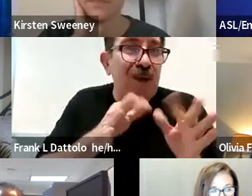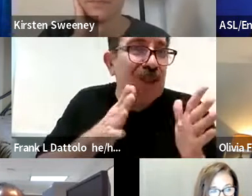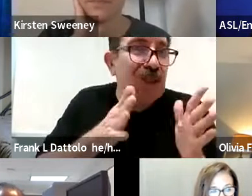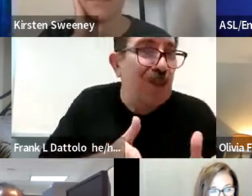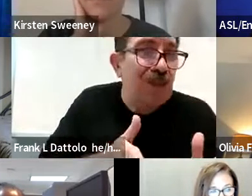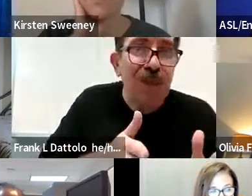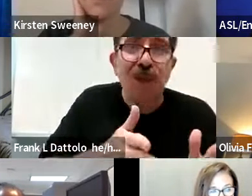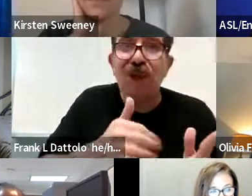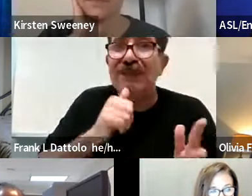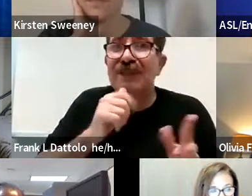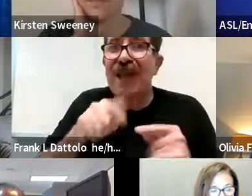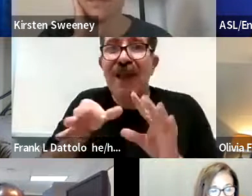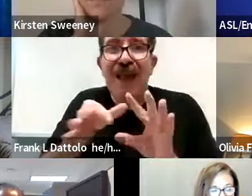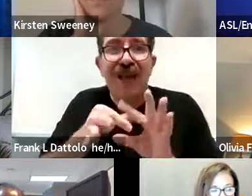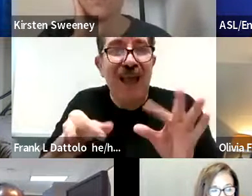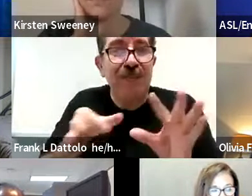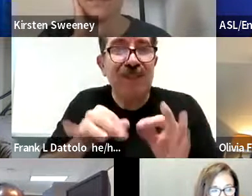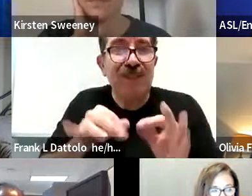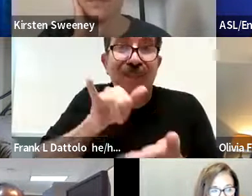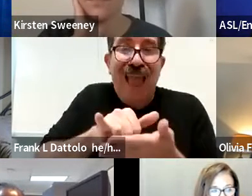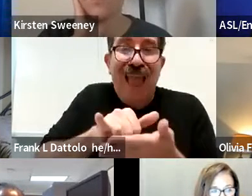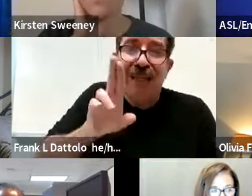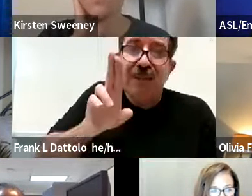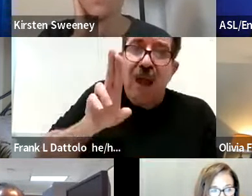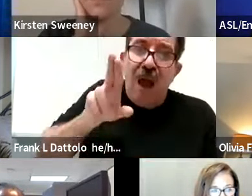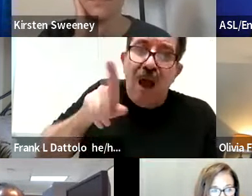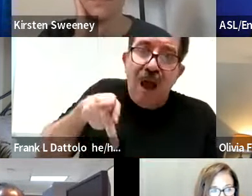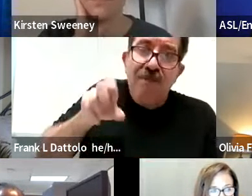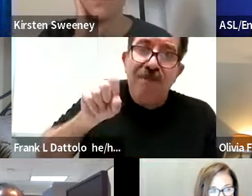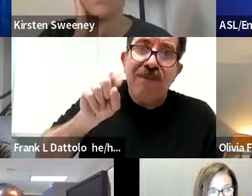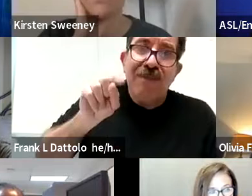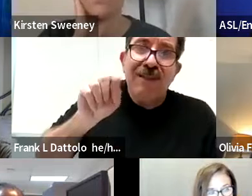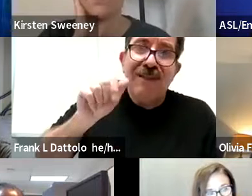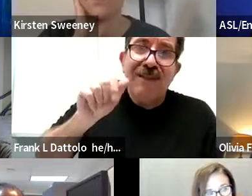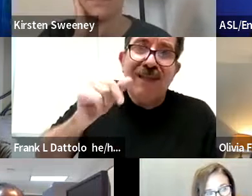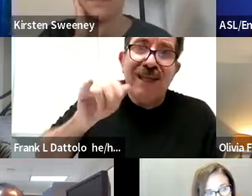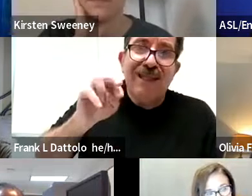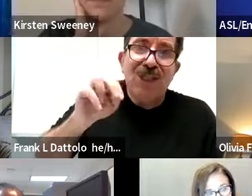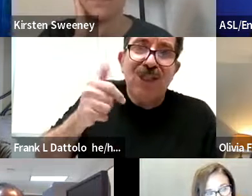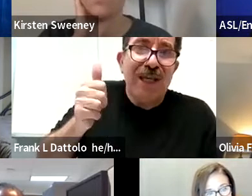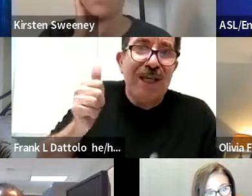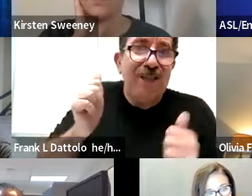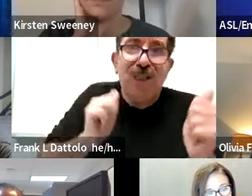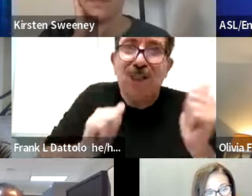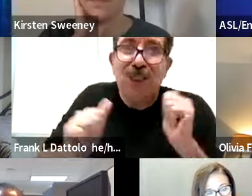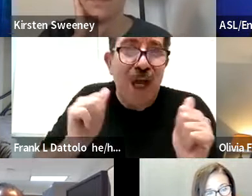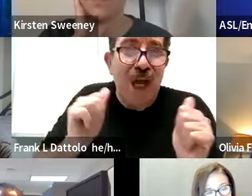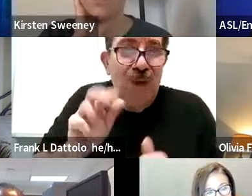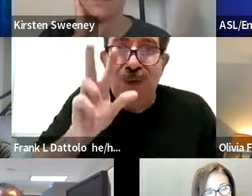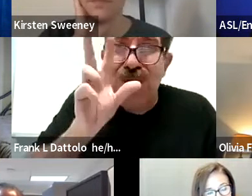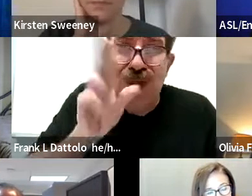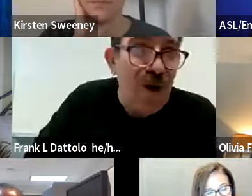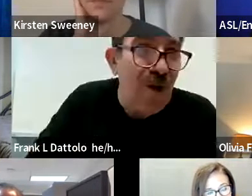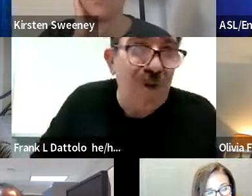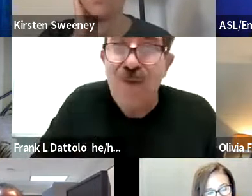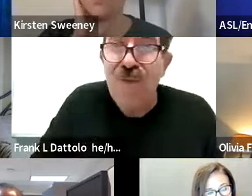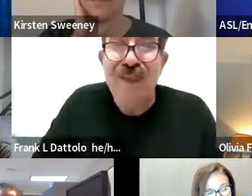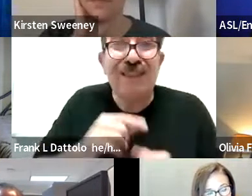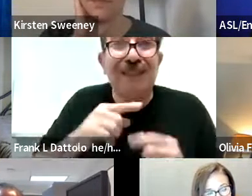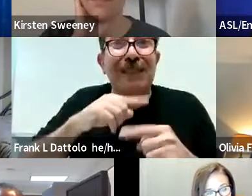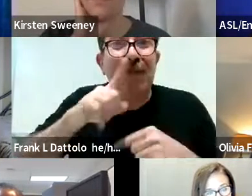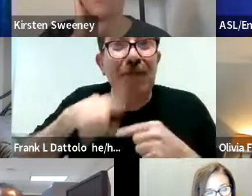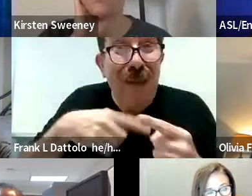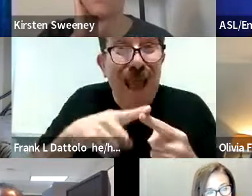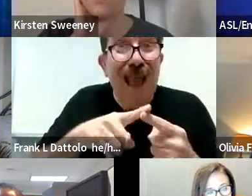their perspective as possible. So, and sometimes it's not just about the interpreter or about